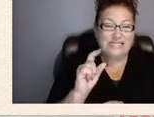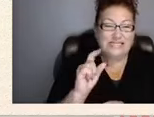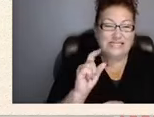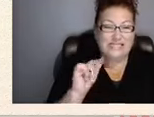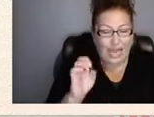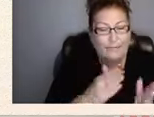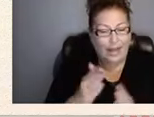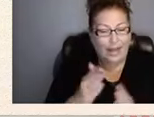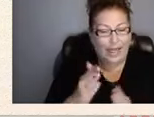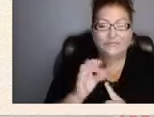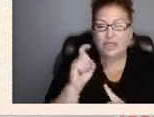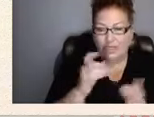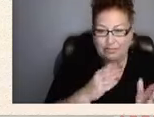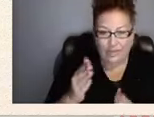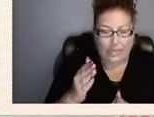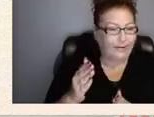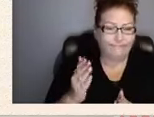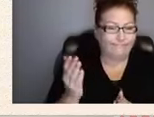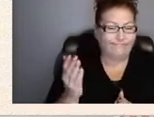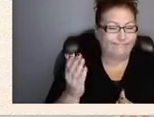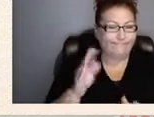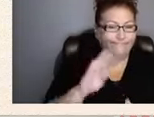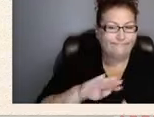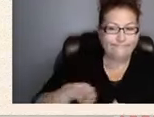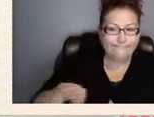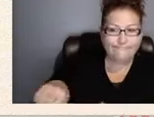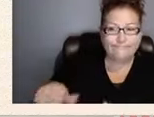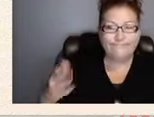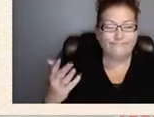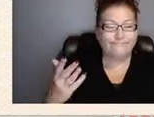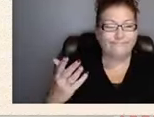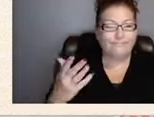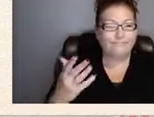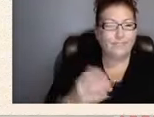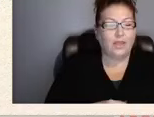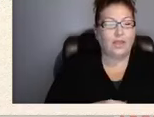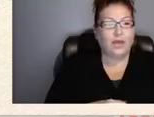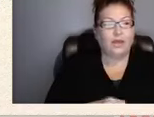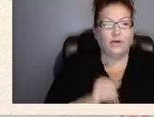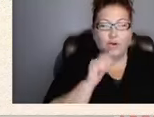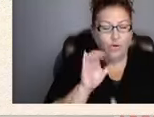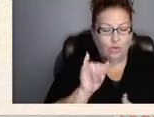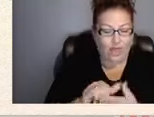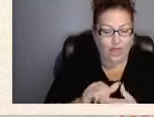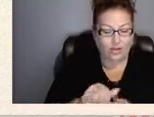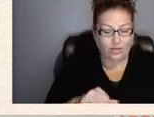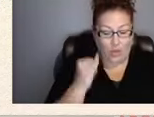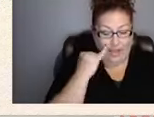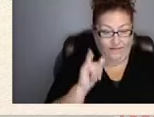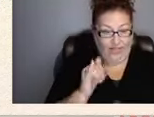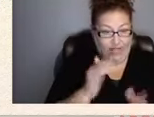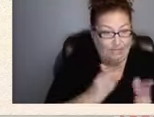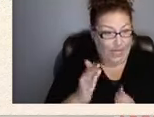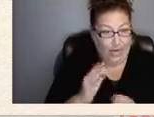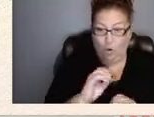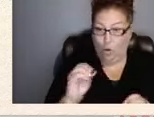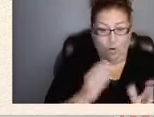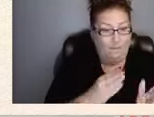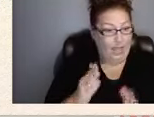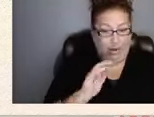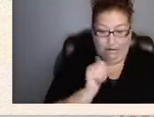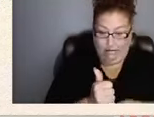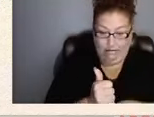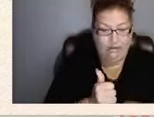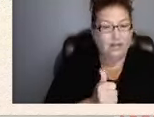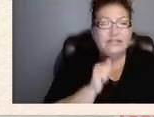overshadowed. But if that does happen and there is no planning in place, it doesn't mean that there